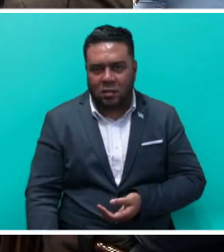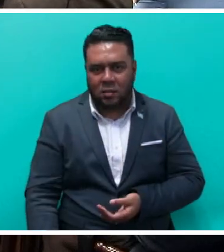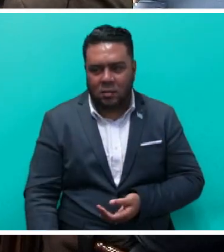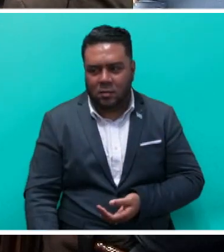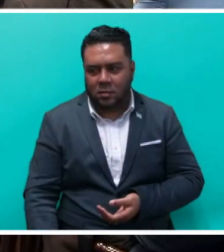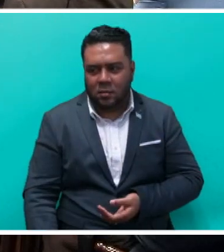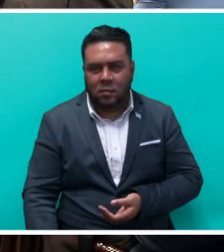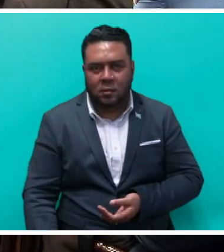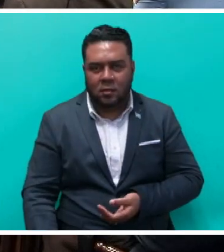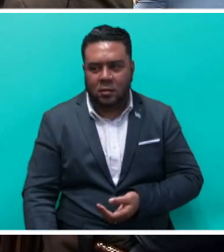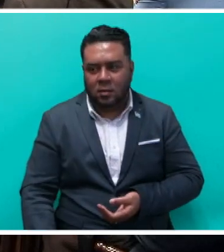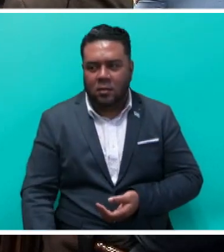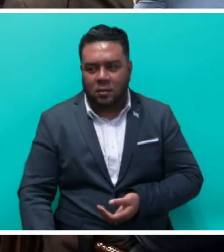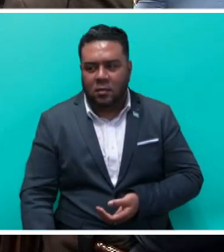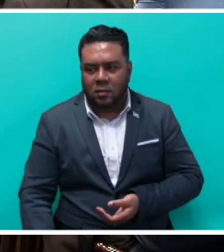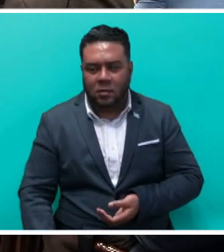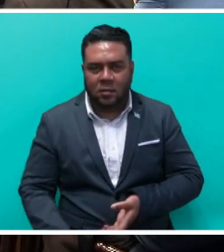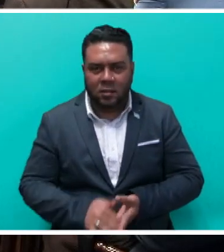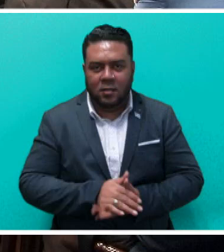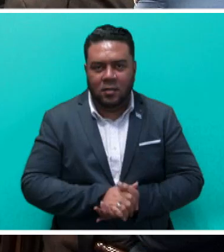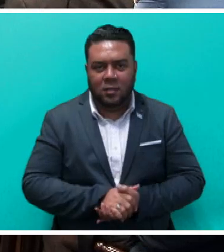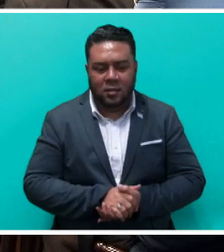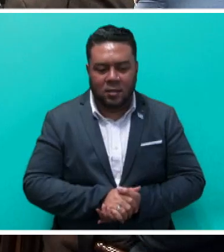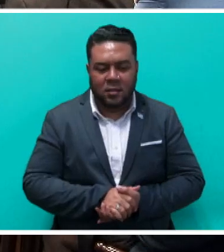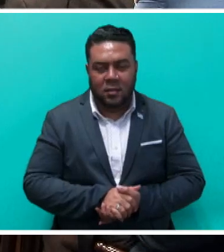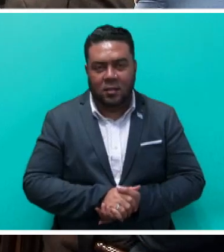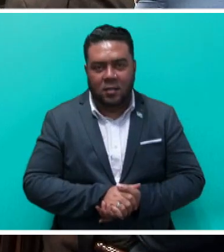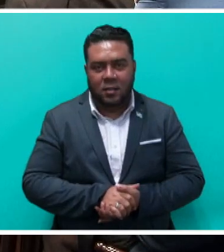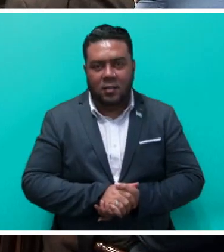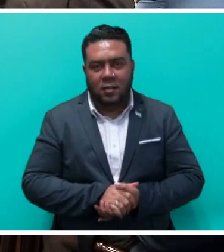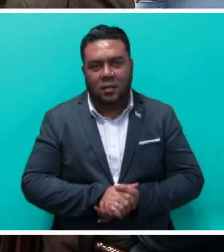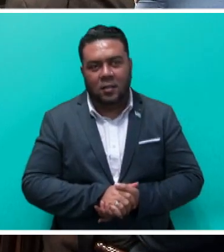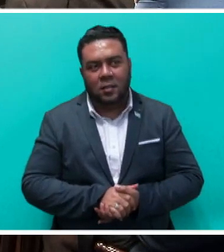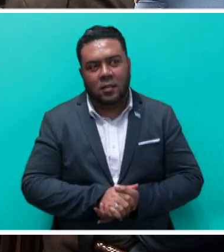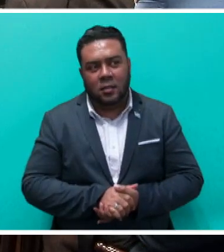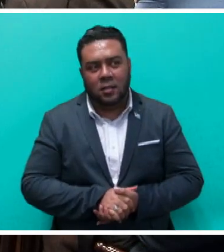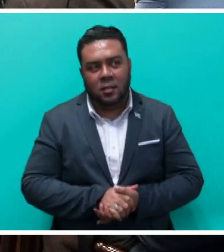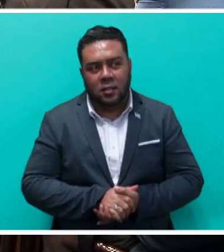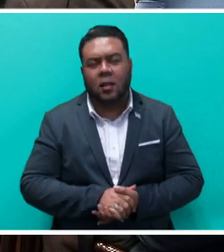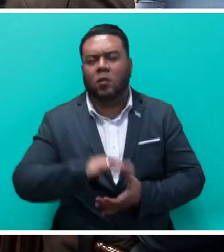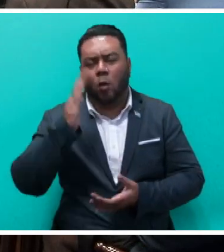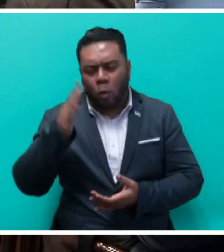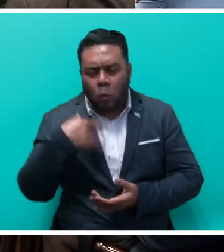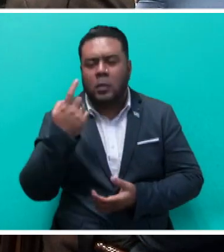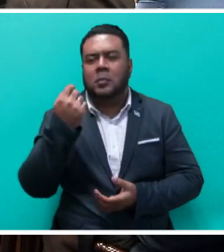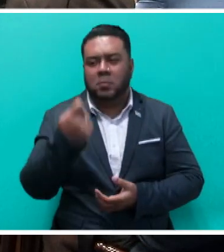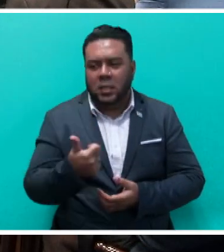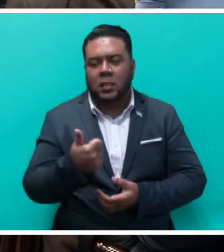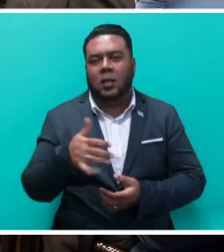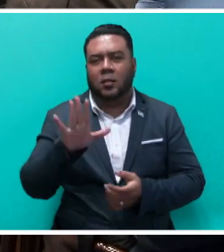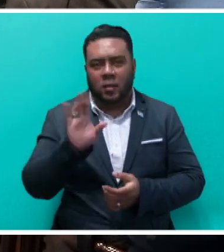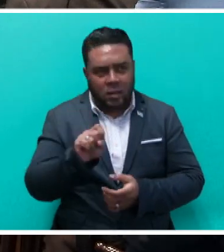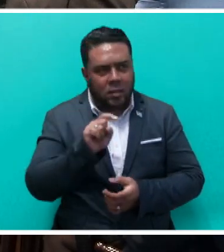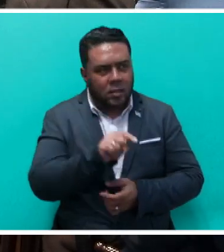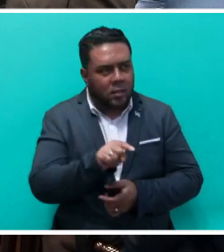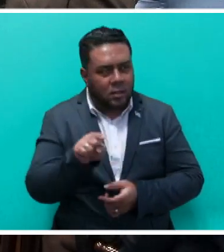the virement and redeployment processes have always been a feature of our budget